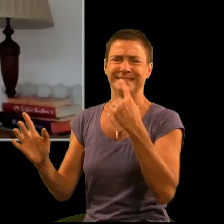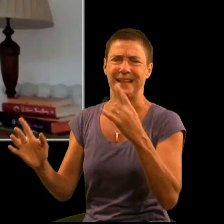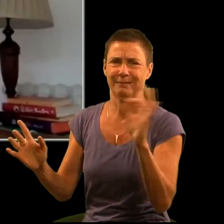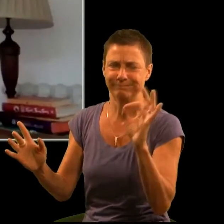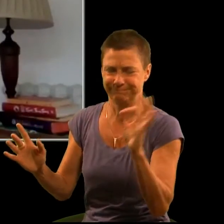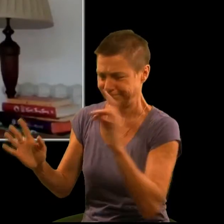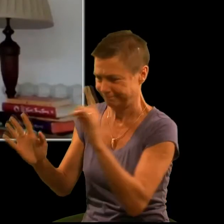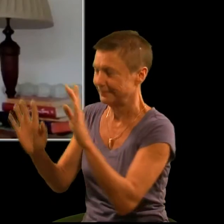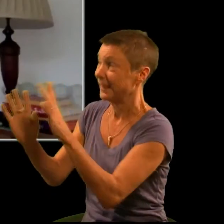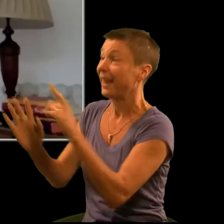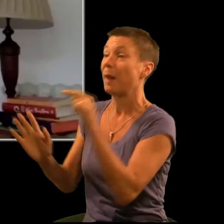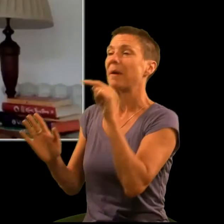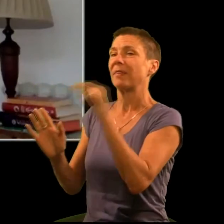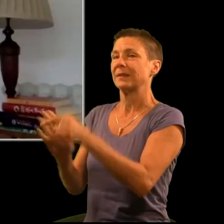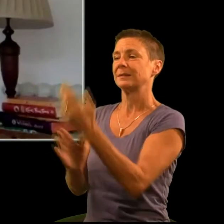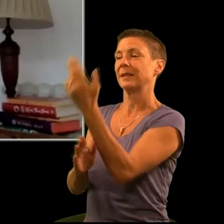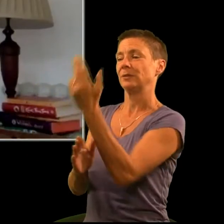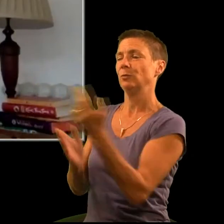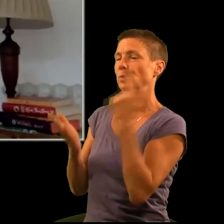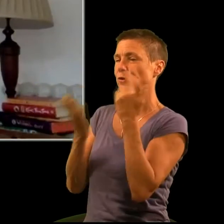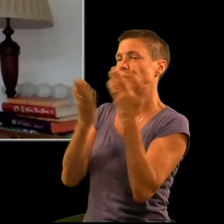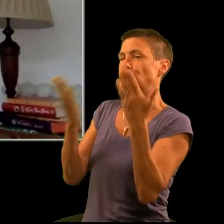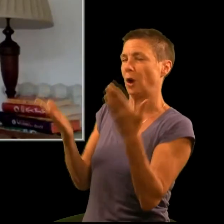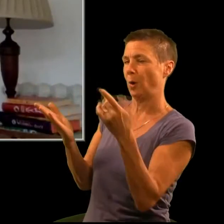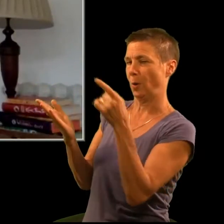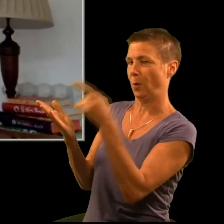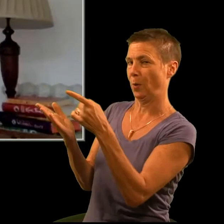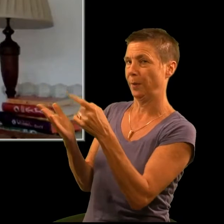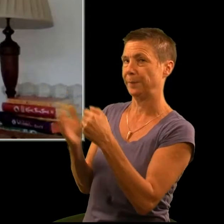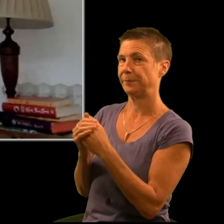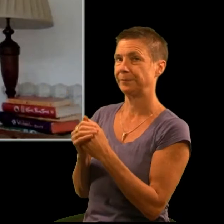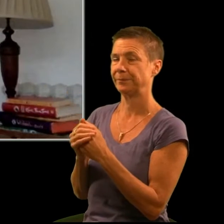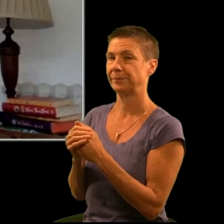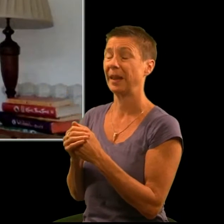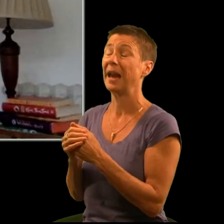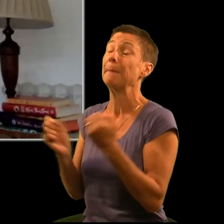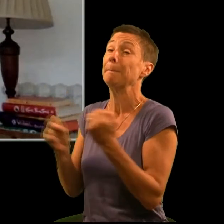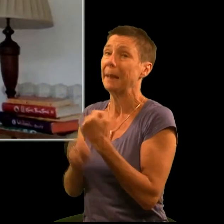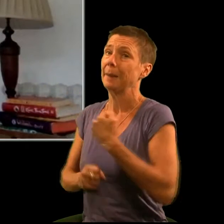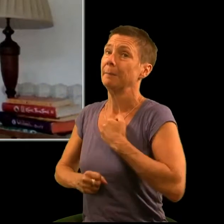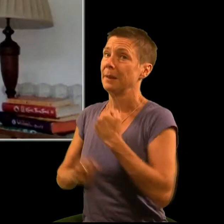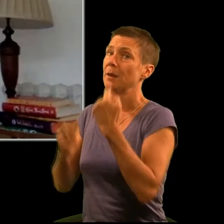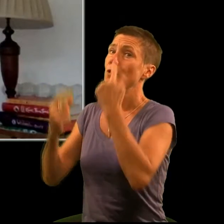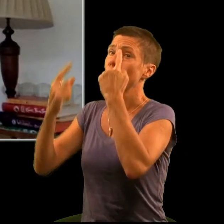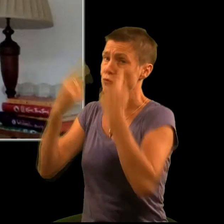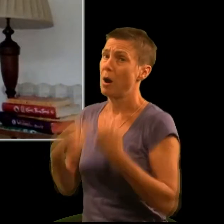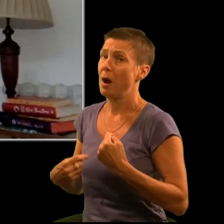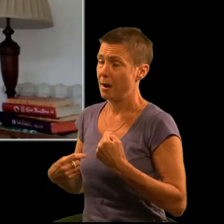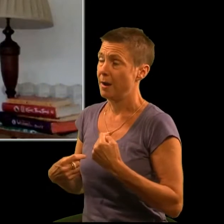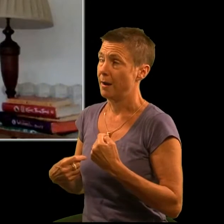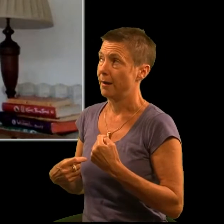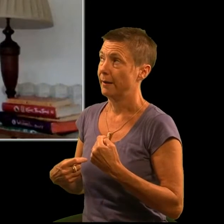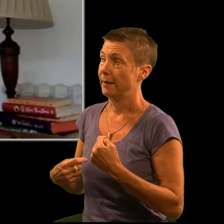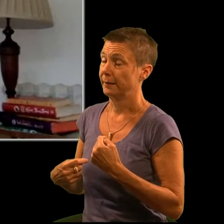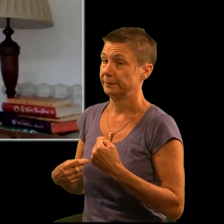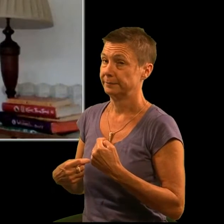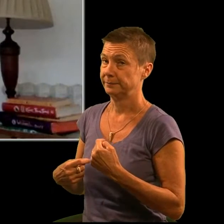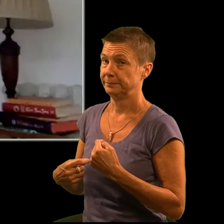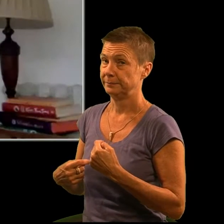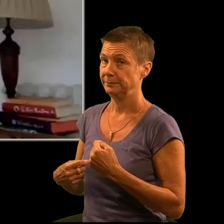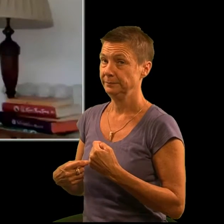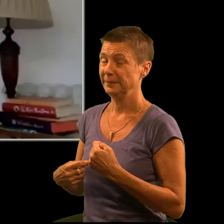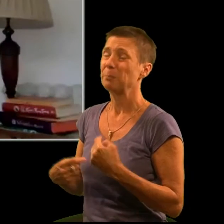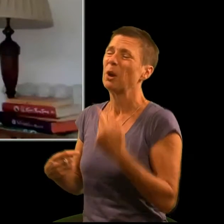Anyway, this illustration, I'll show you the illustration that actually made me cry. This is like, for me,